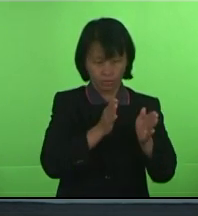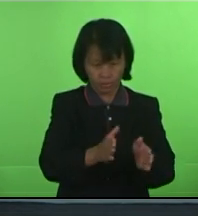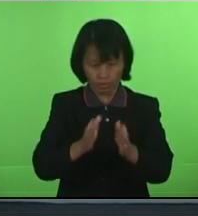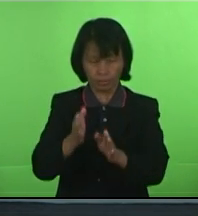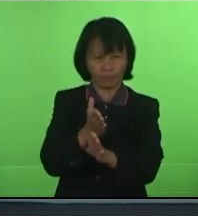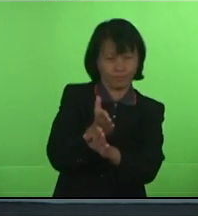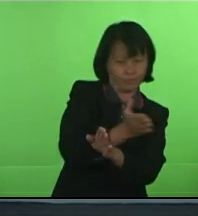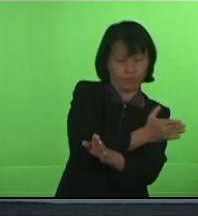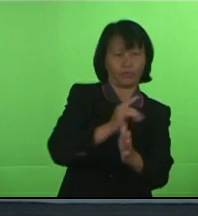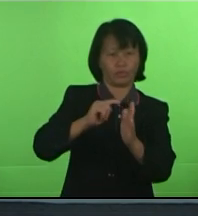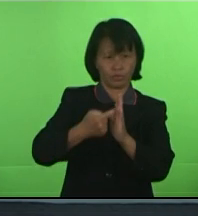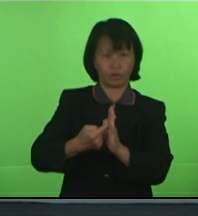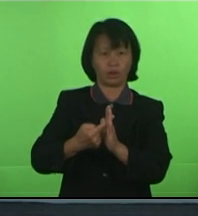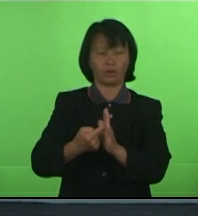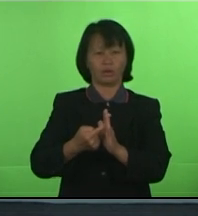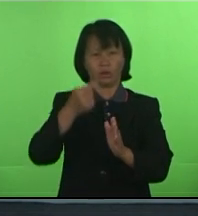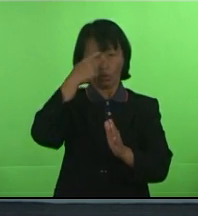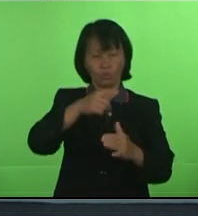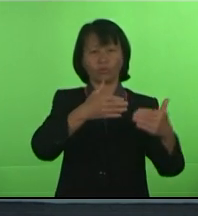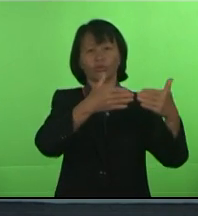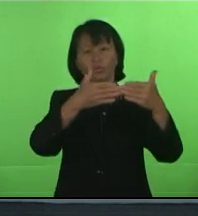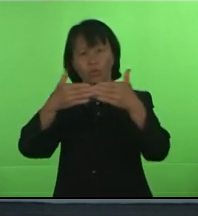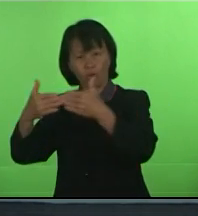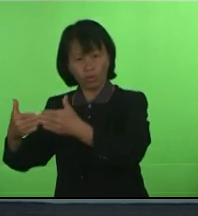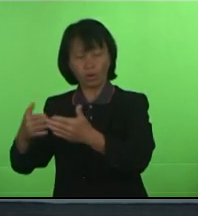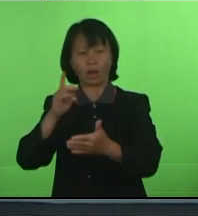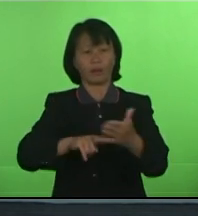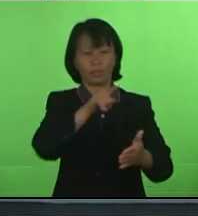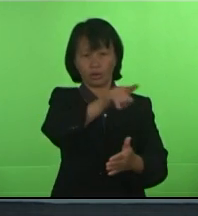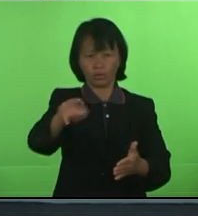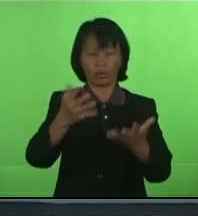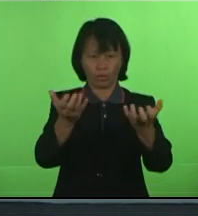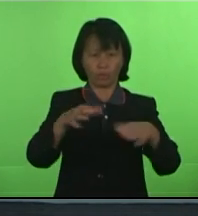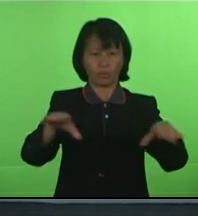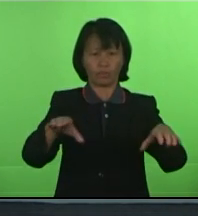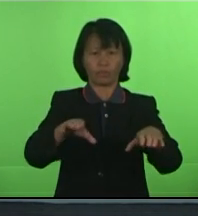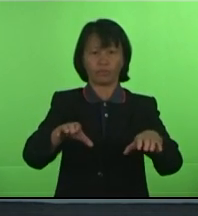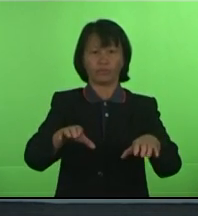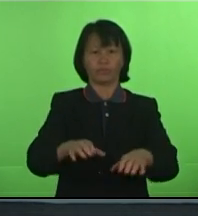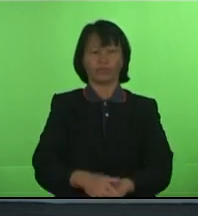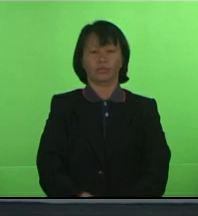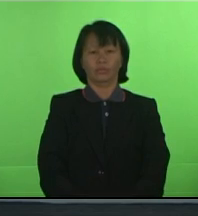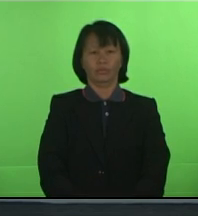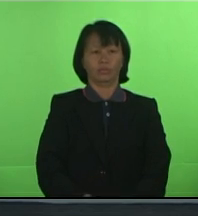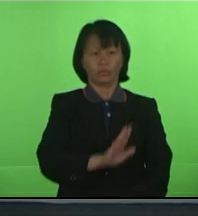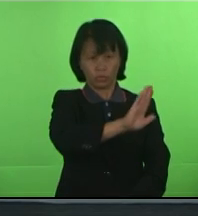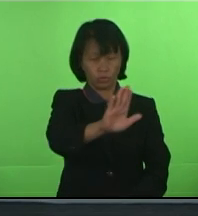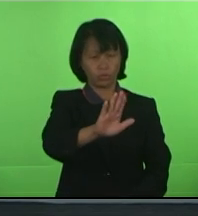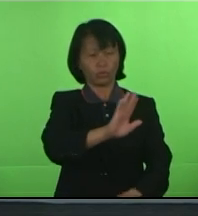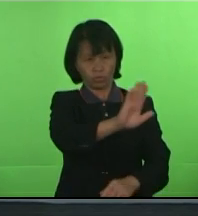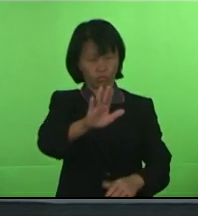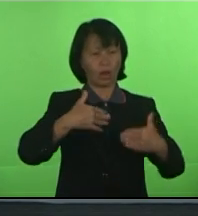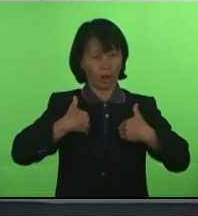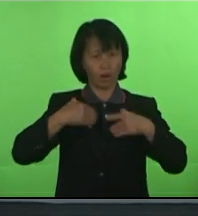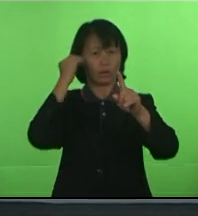even begin to continue with what you want to do. Right? You have a